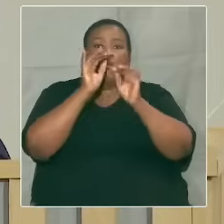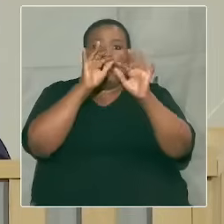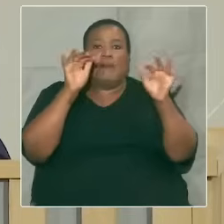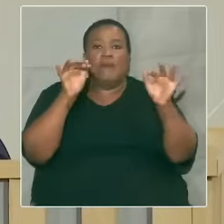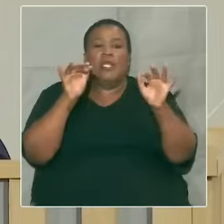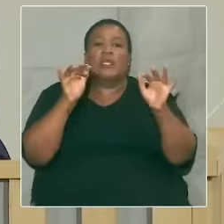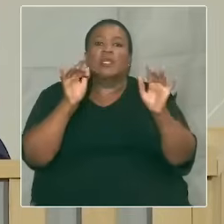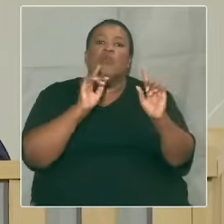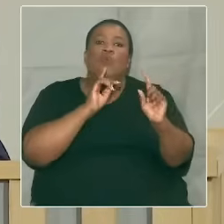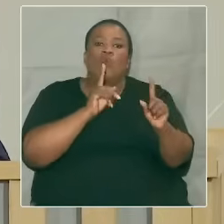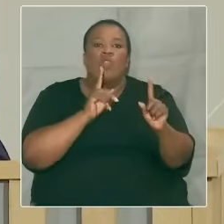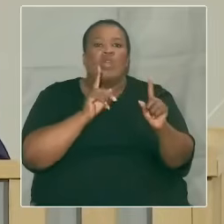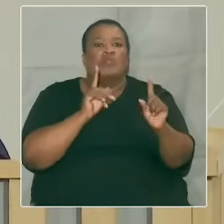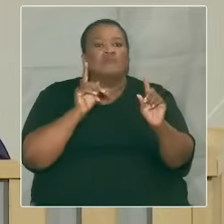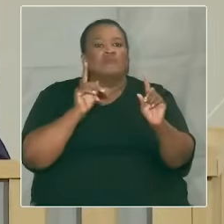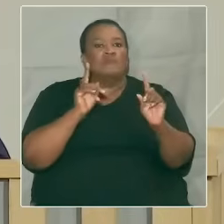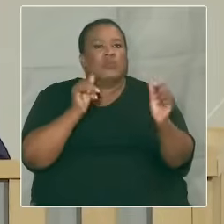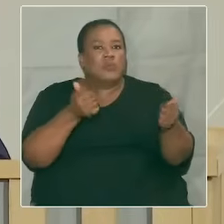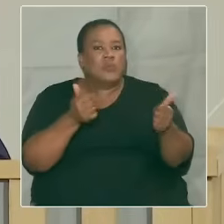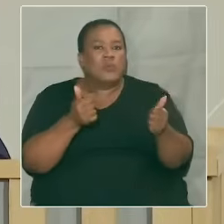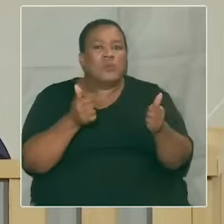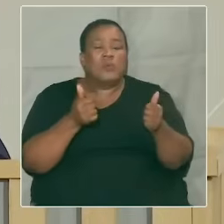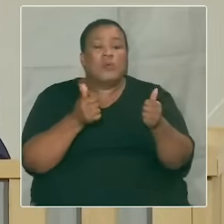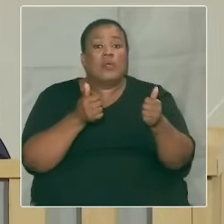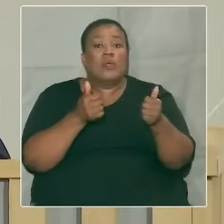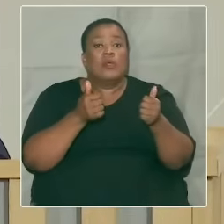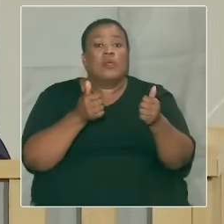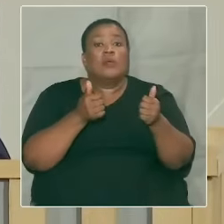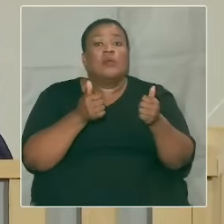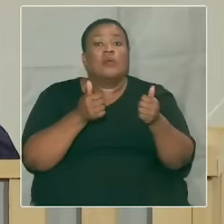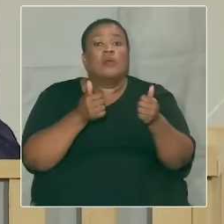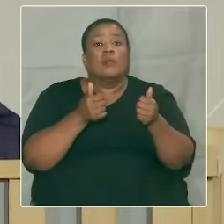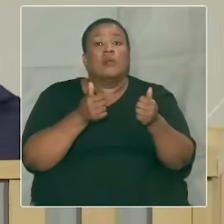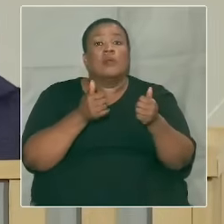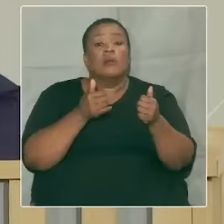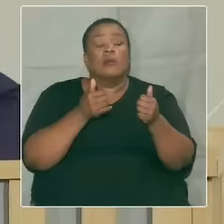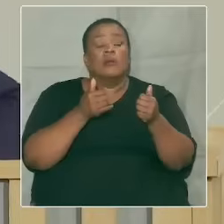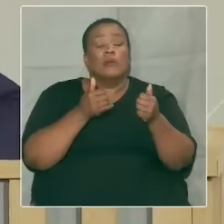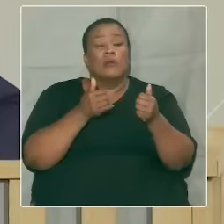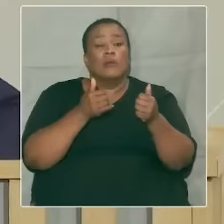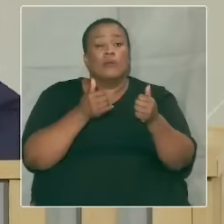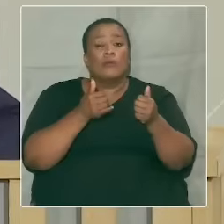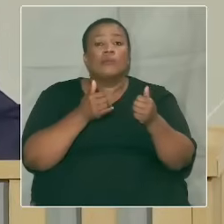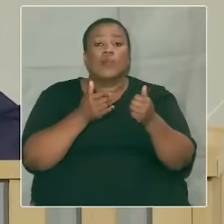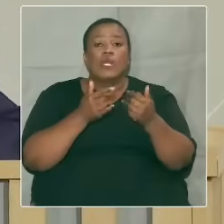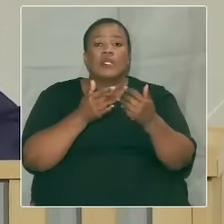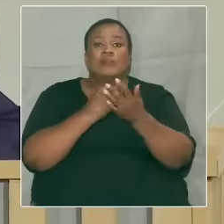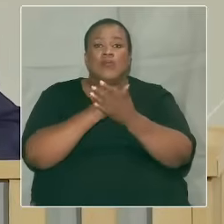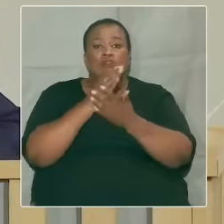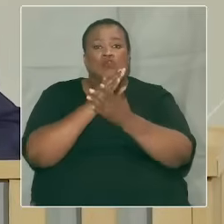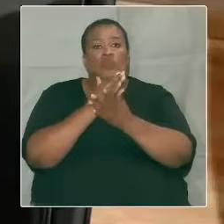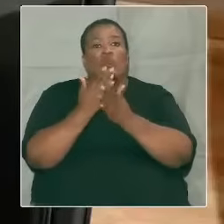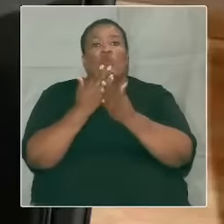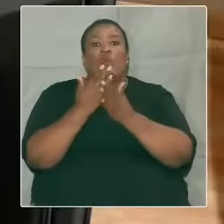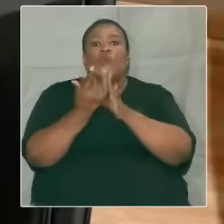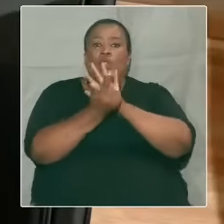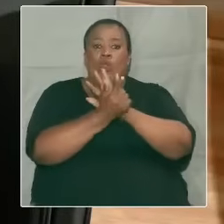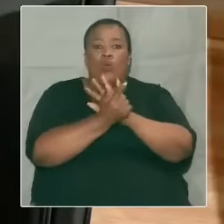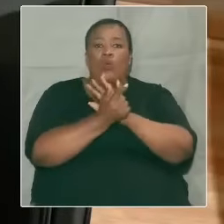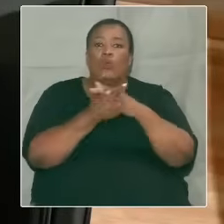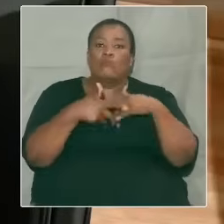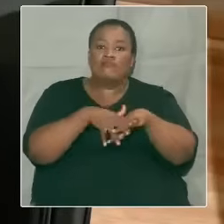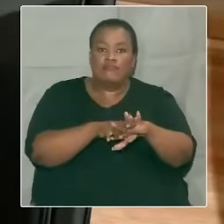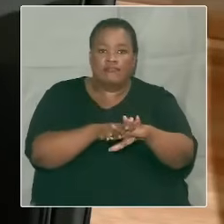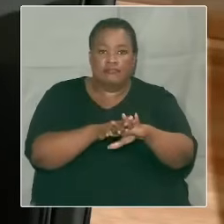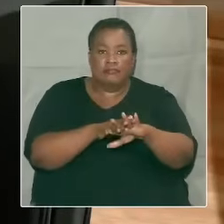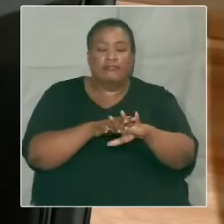order, protecting the people and their property, and uphold and enforce the law. So my understanding also there